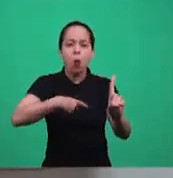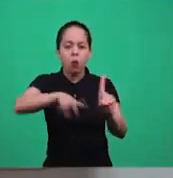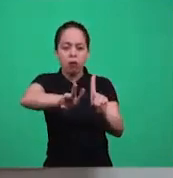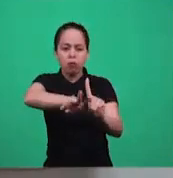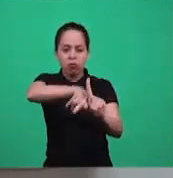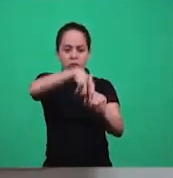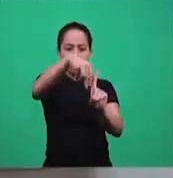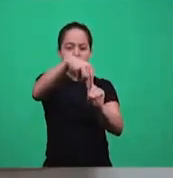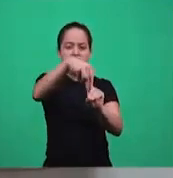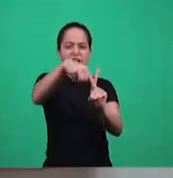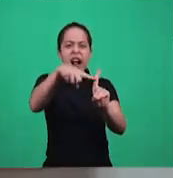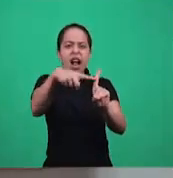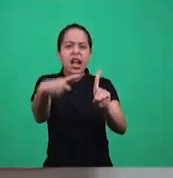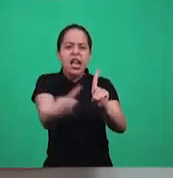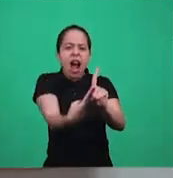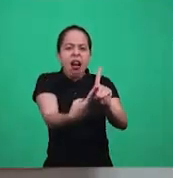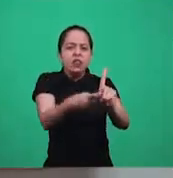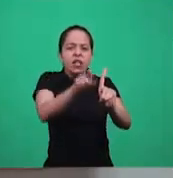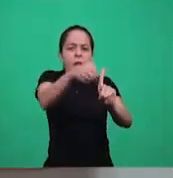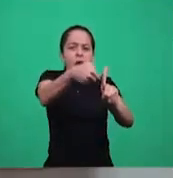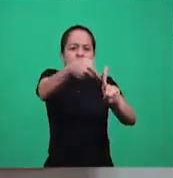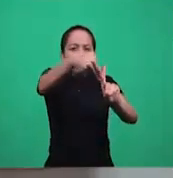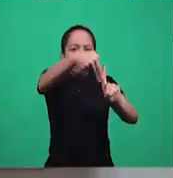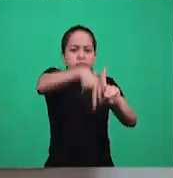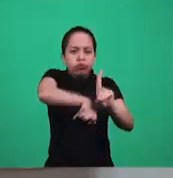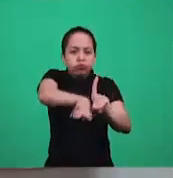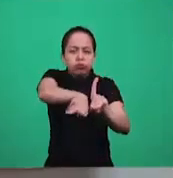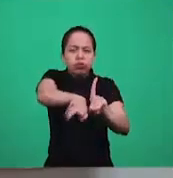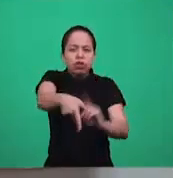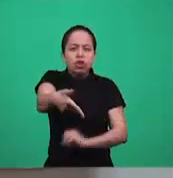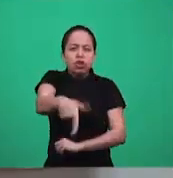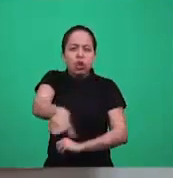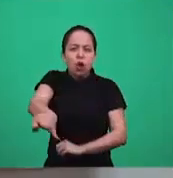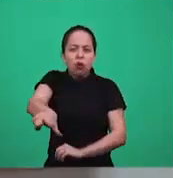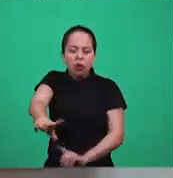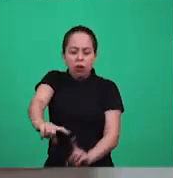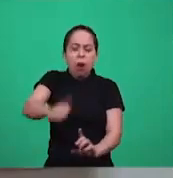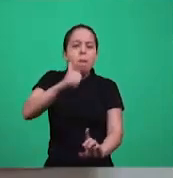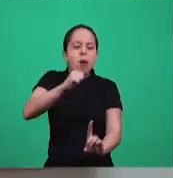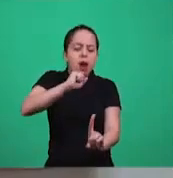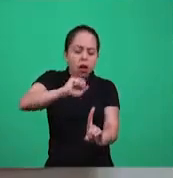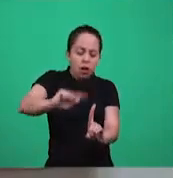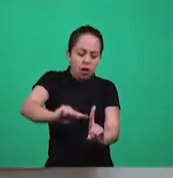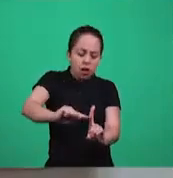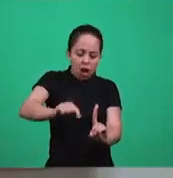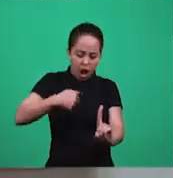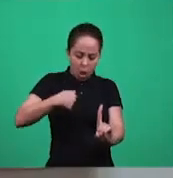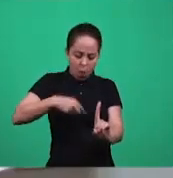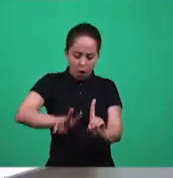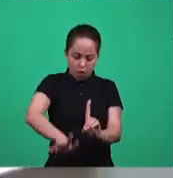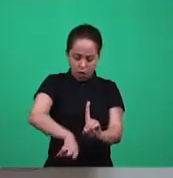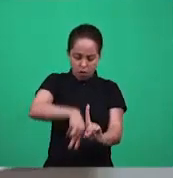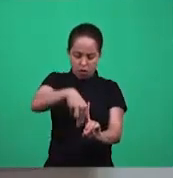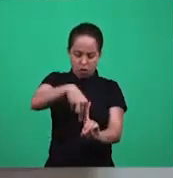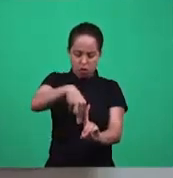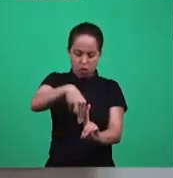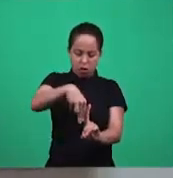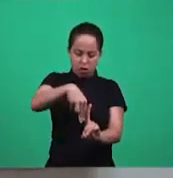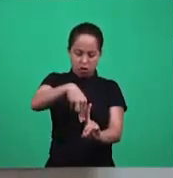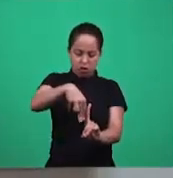man, to accept what Jesus was saying, he had to go into the mother's womb.